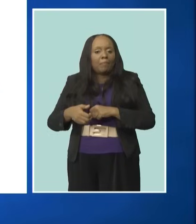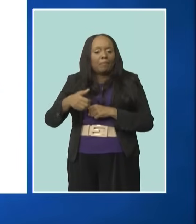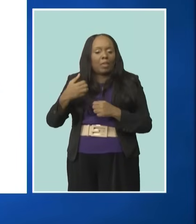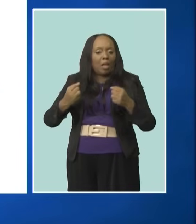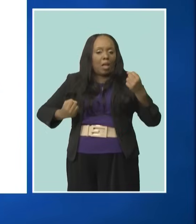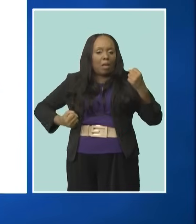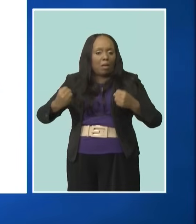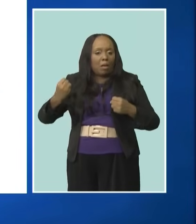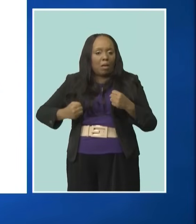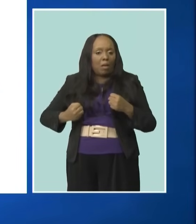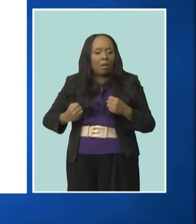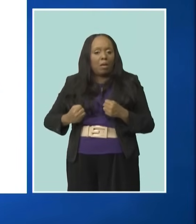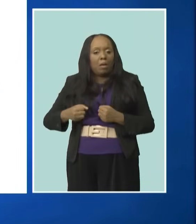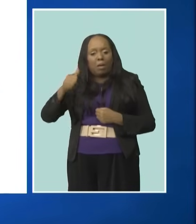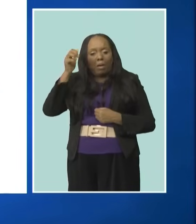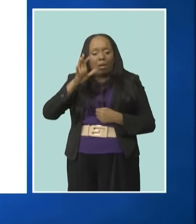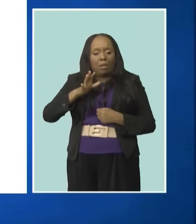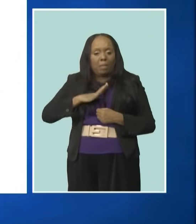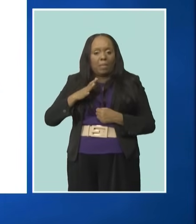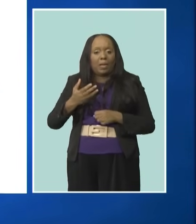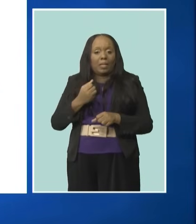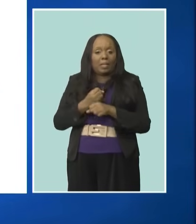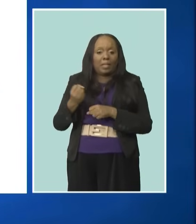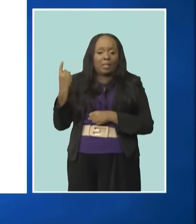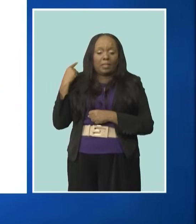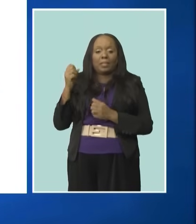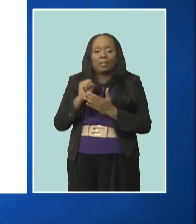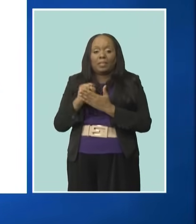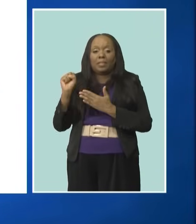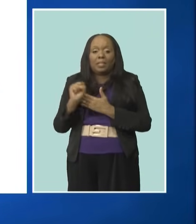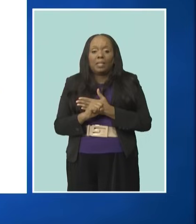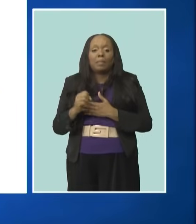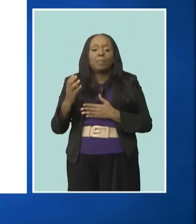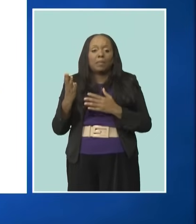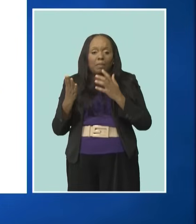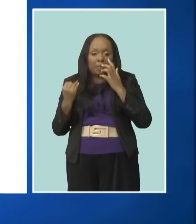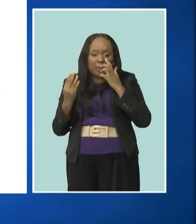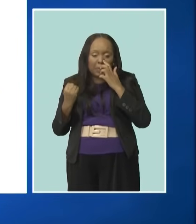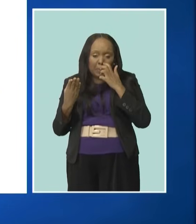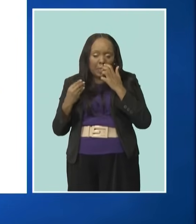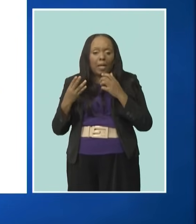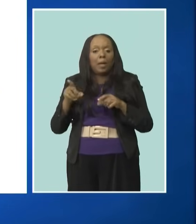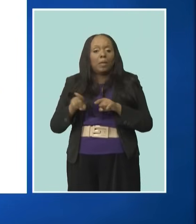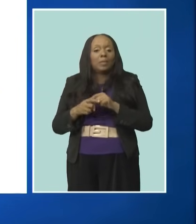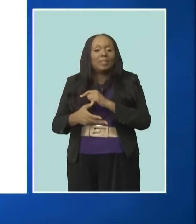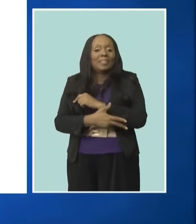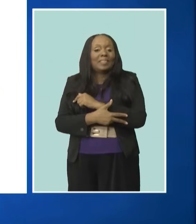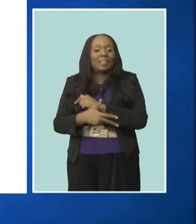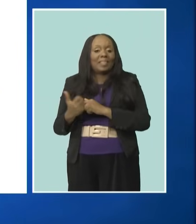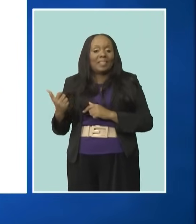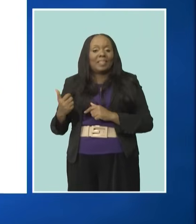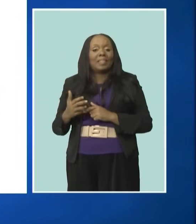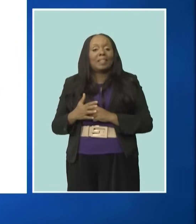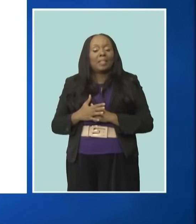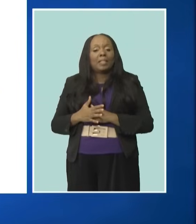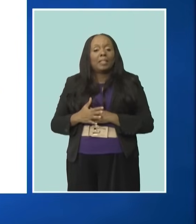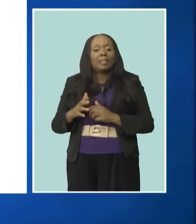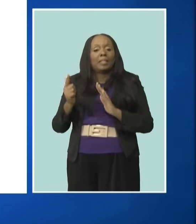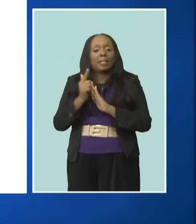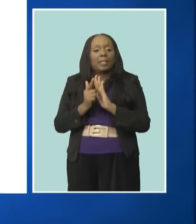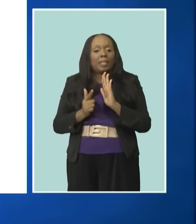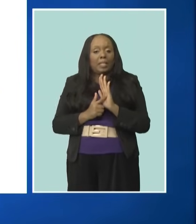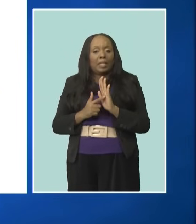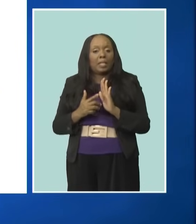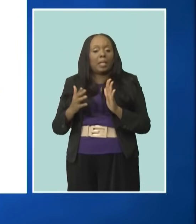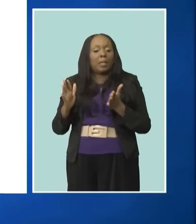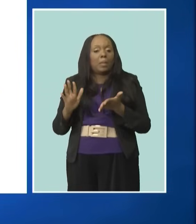motor car belonging to Wayne Grimes on September 14, 2024, and taking conveyance of a motor car belonging